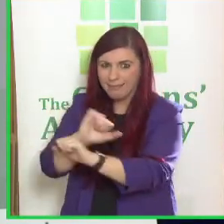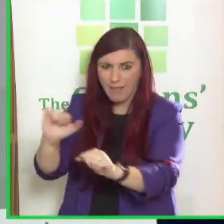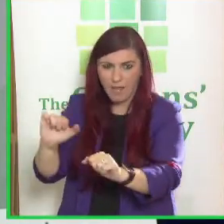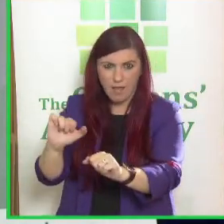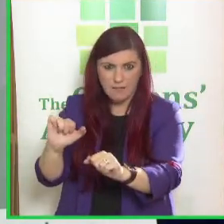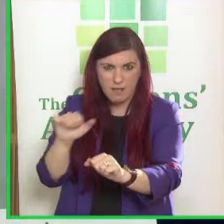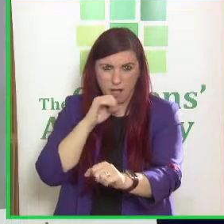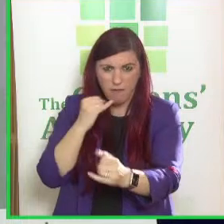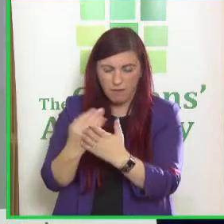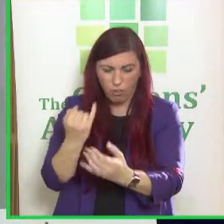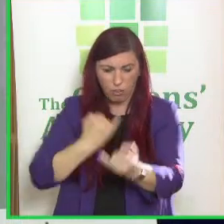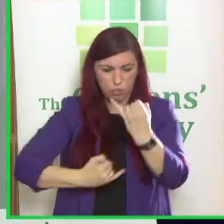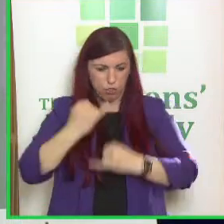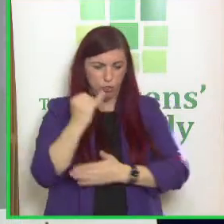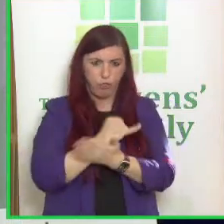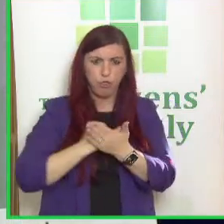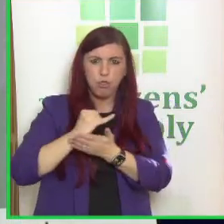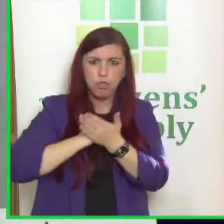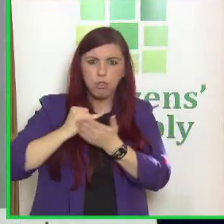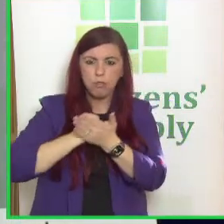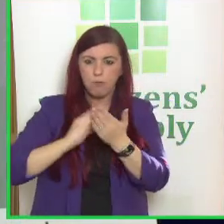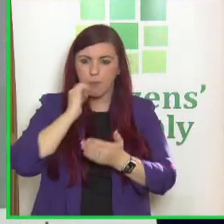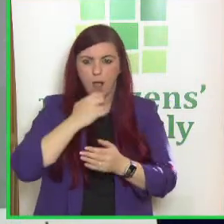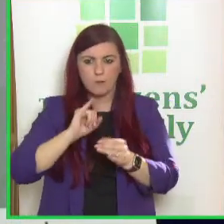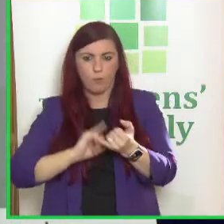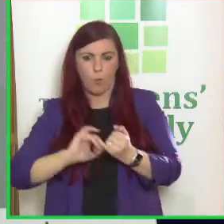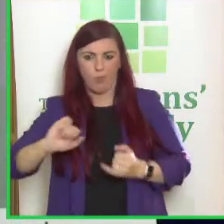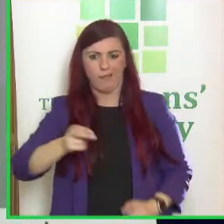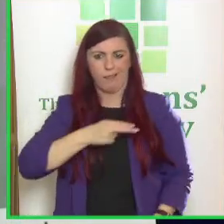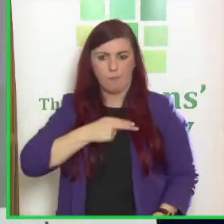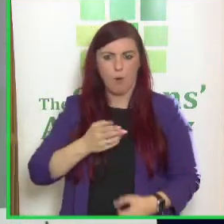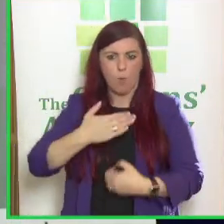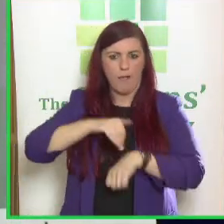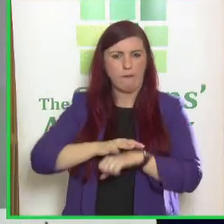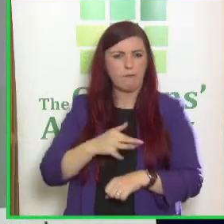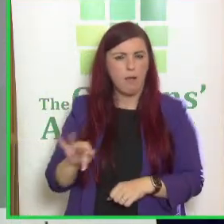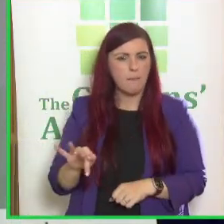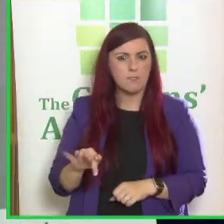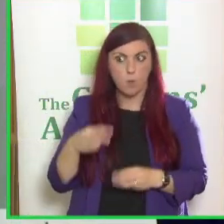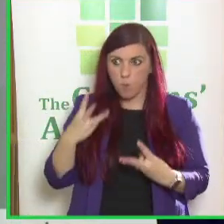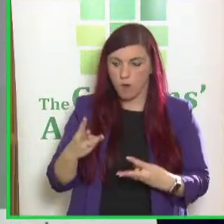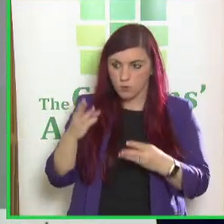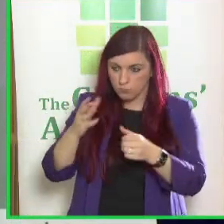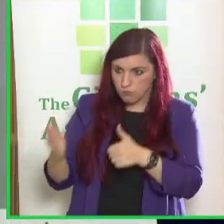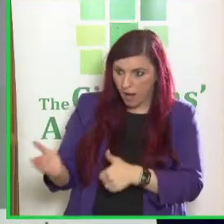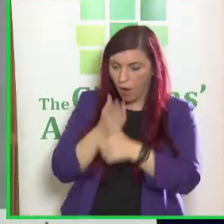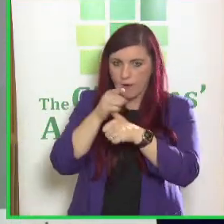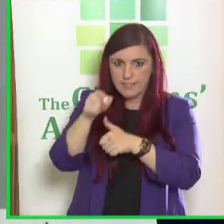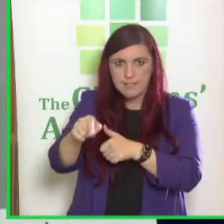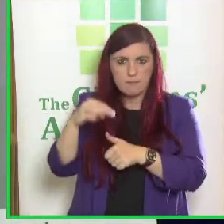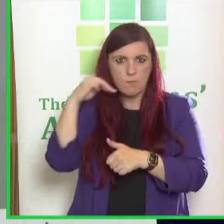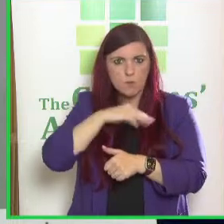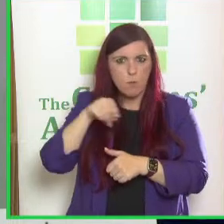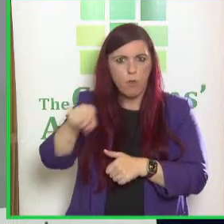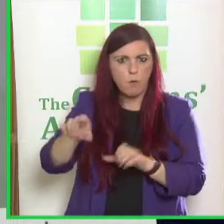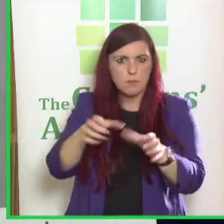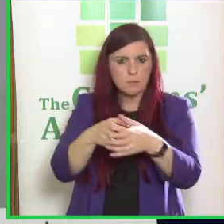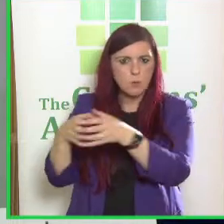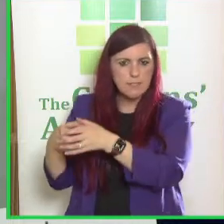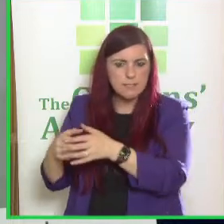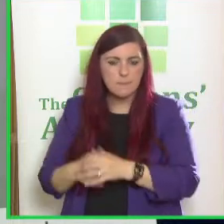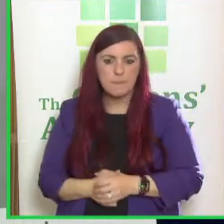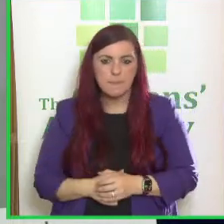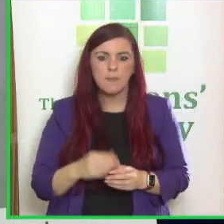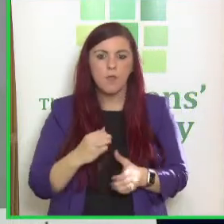awful marginalisation. So we do want to see those communities prioritised. Enhanced funding, it calls for some of the services. One of the issues